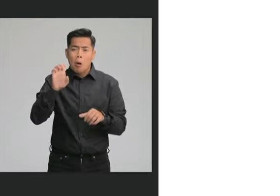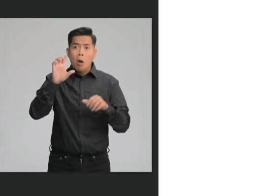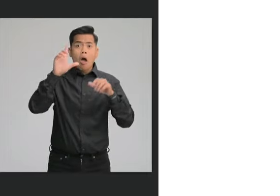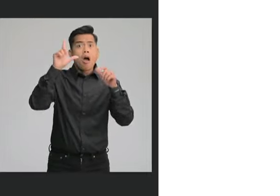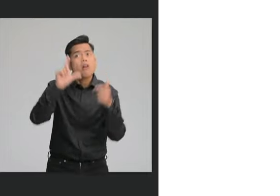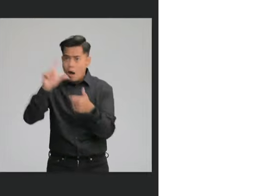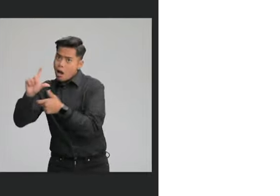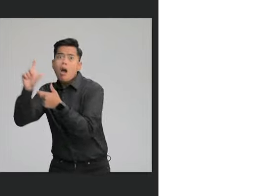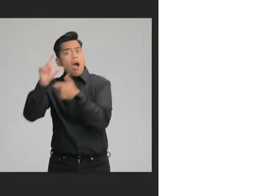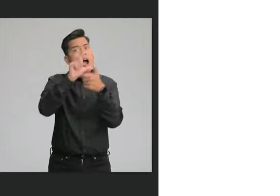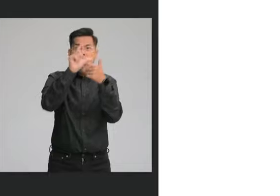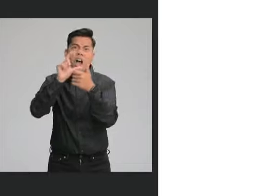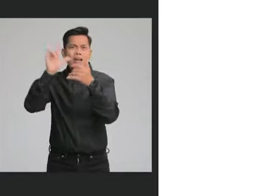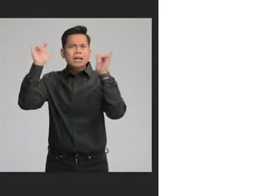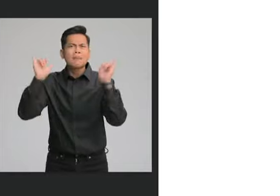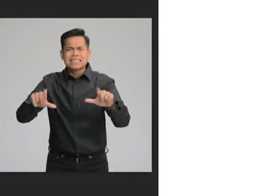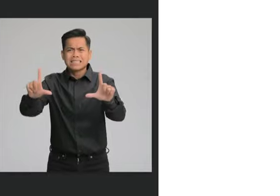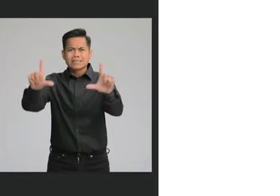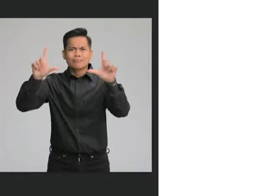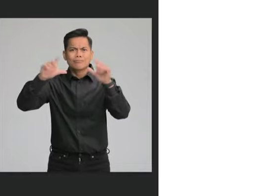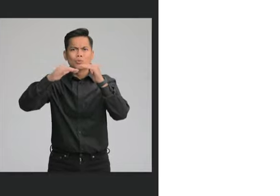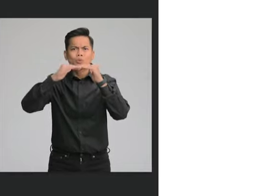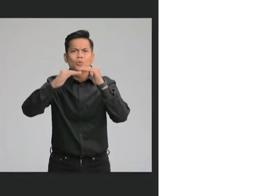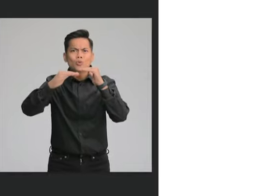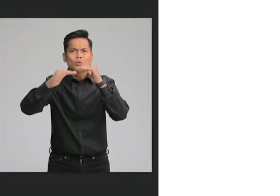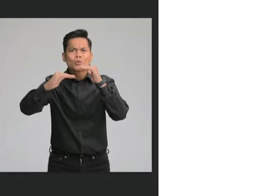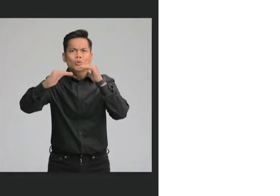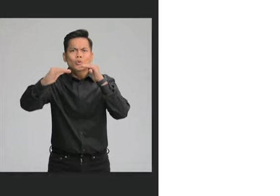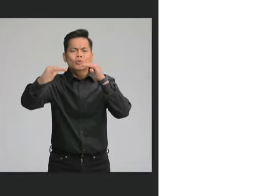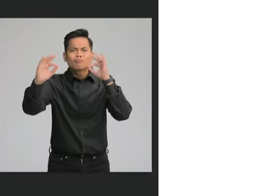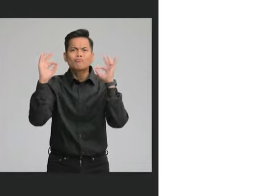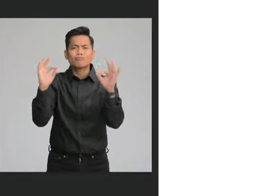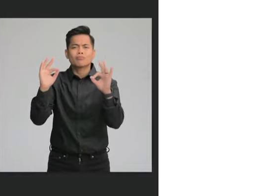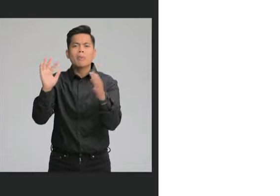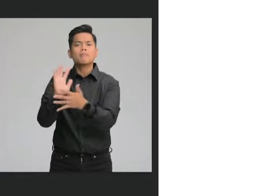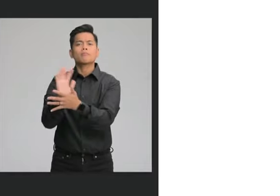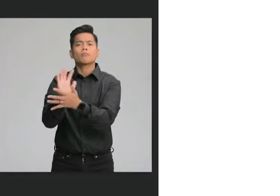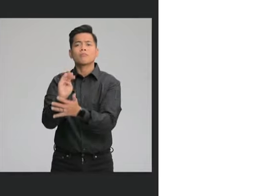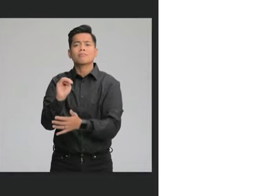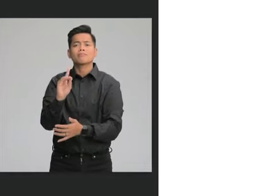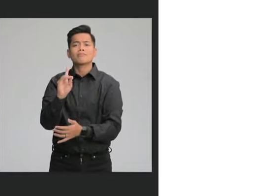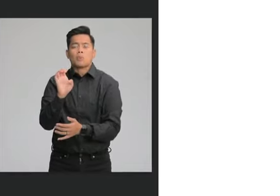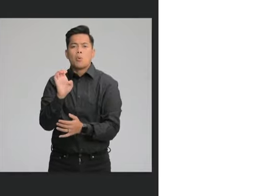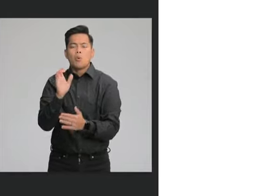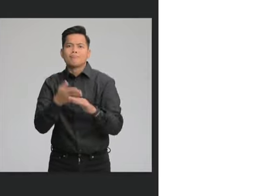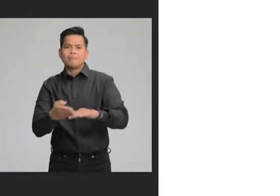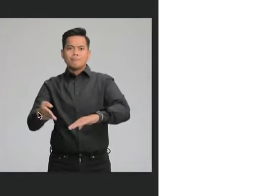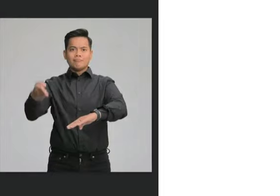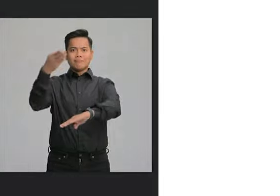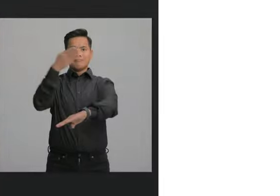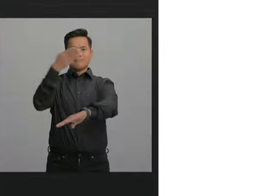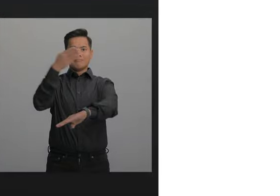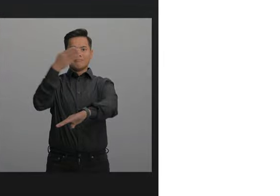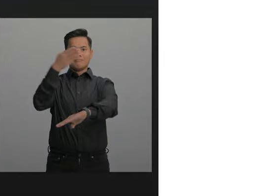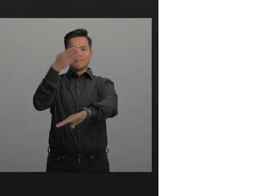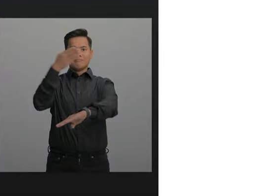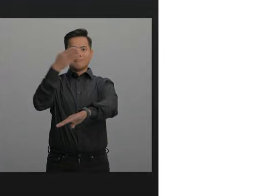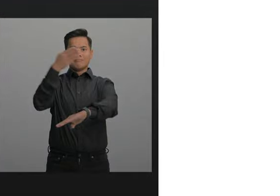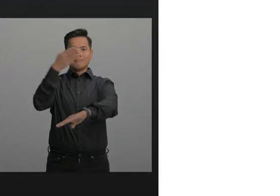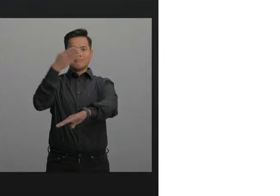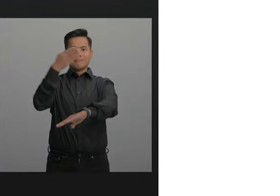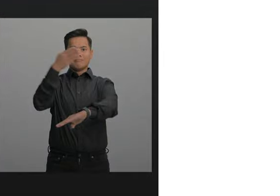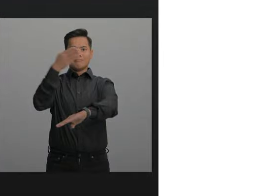stabilization. And cinematic mode gets a great update. That looked pretty good. Now supporting up to 4K resolution and 30 frames per second for even more detail. Okay,